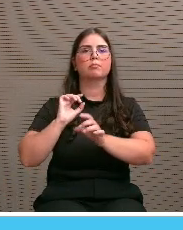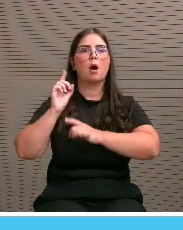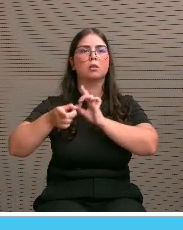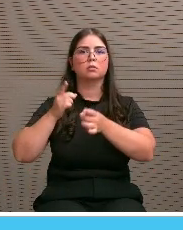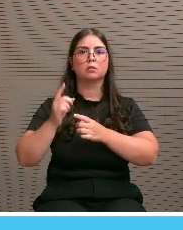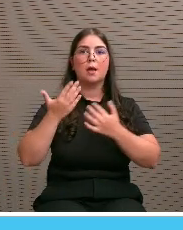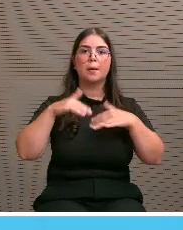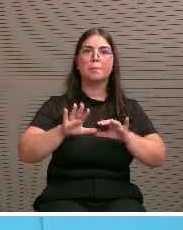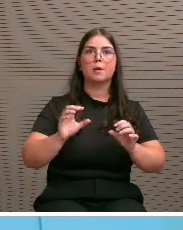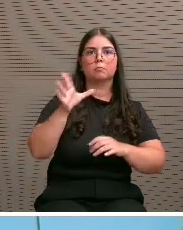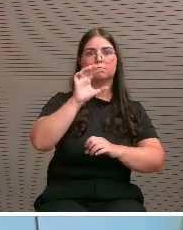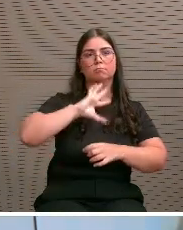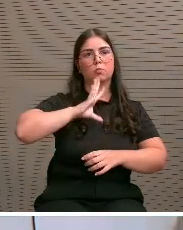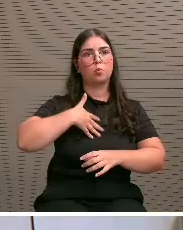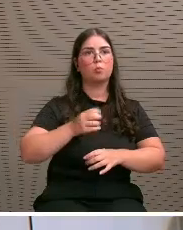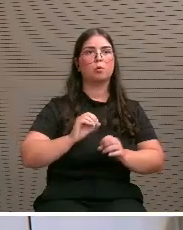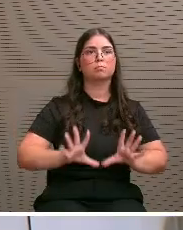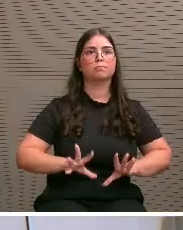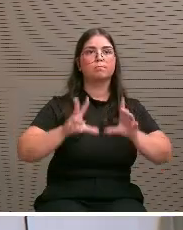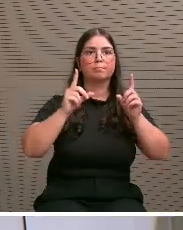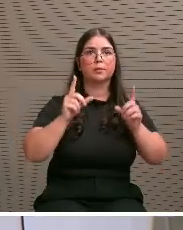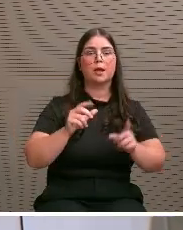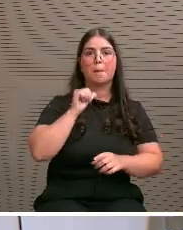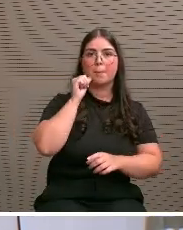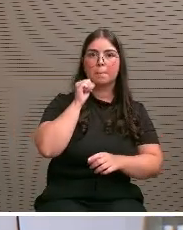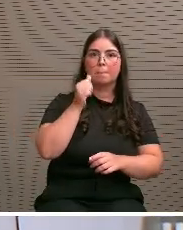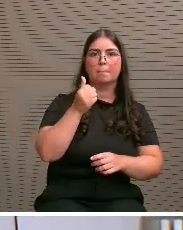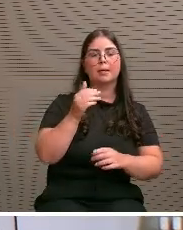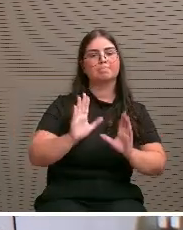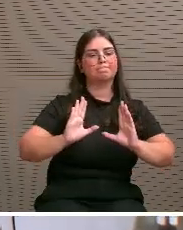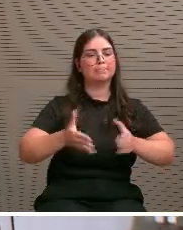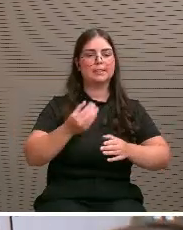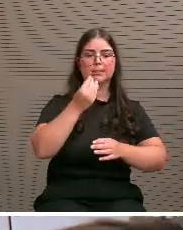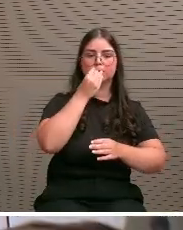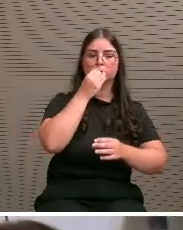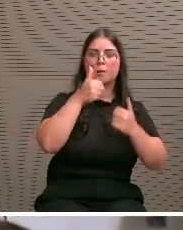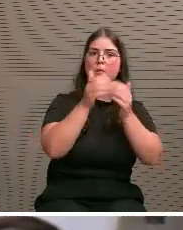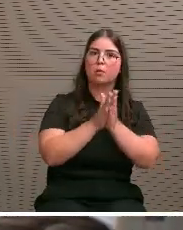we can produce for them. Please support GMOs. Thank you.